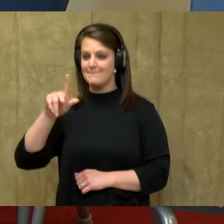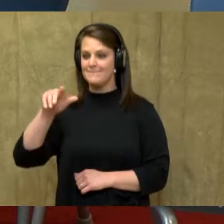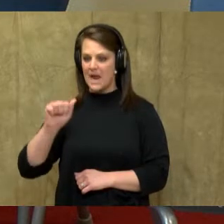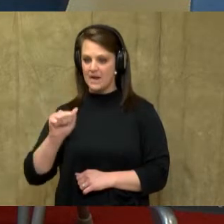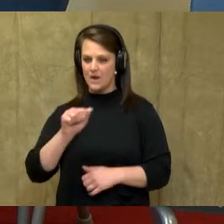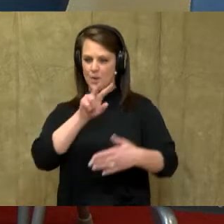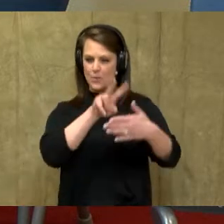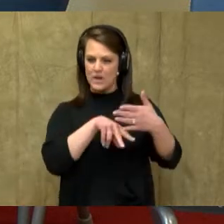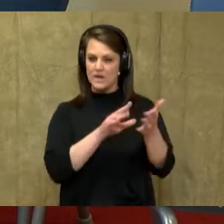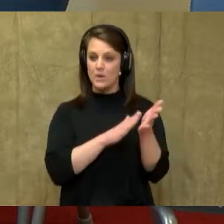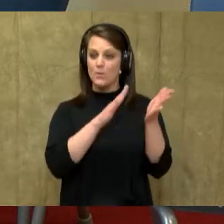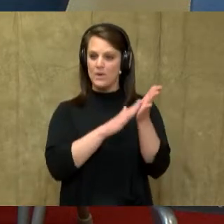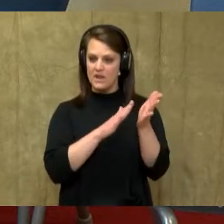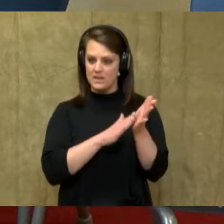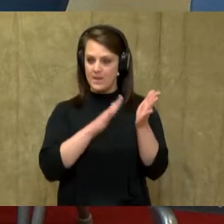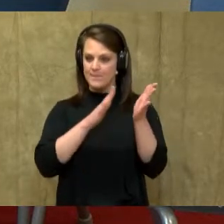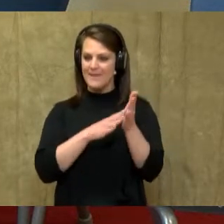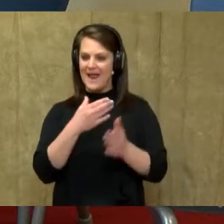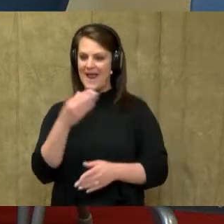rhythm and the pitch.